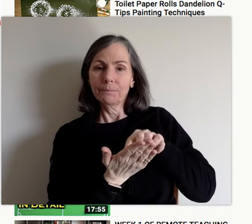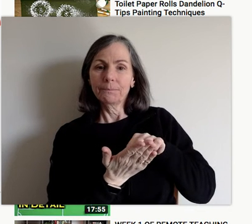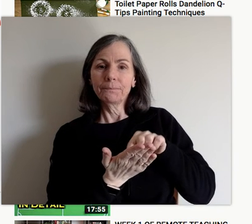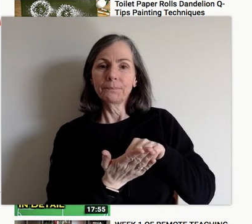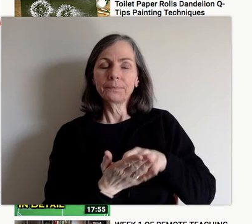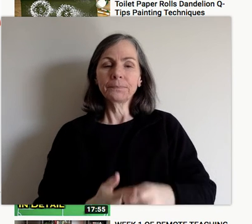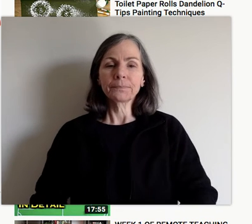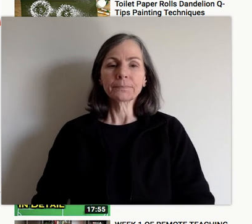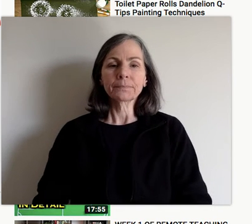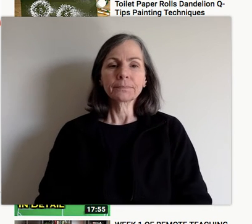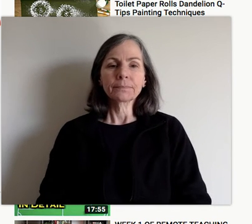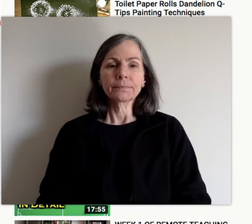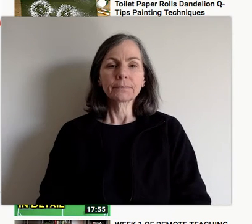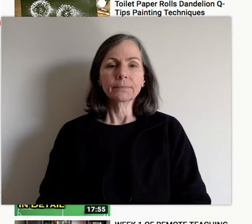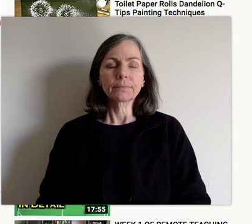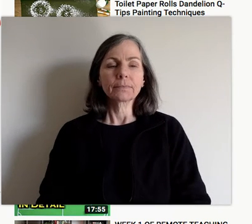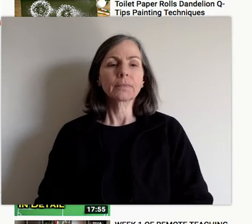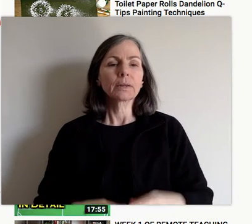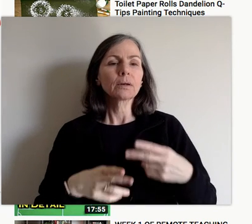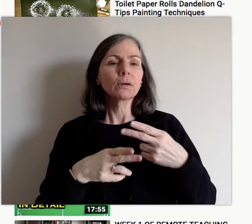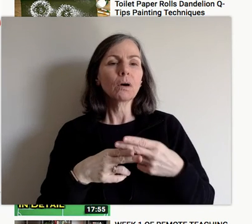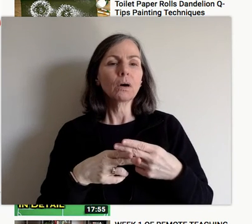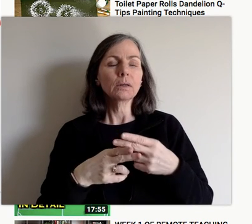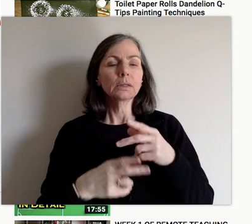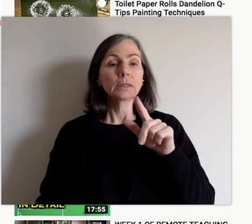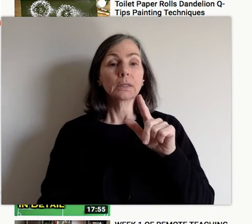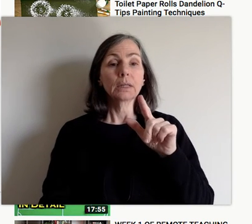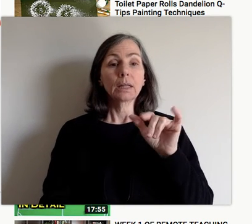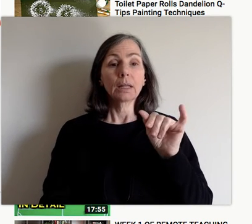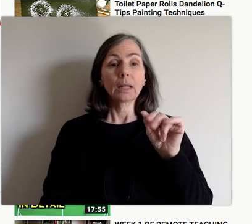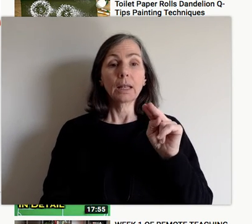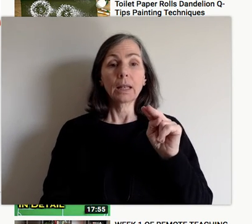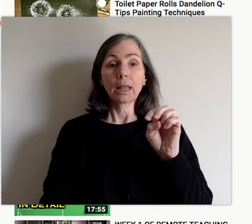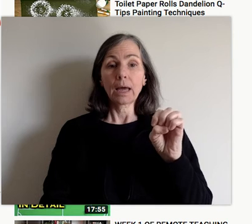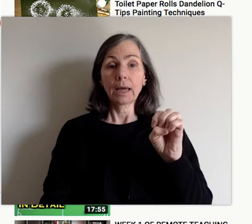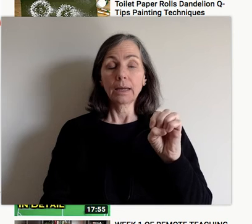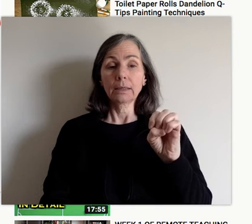line of symmetry,